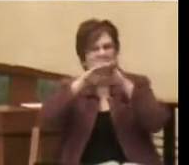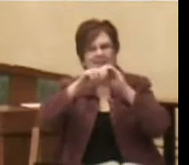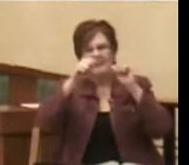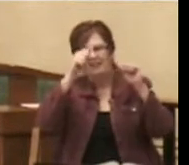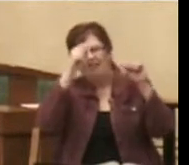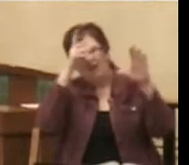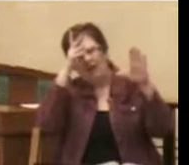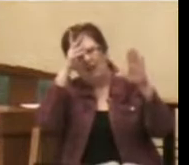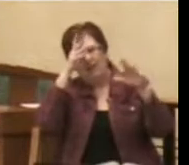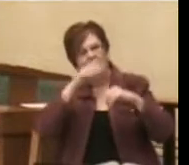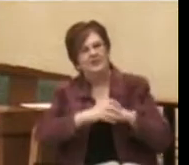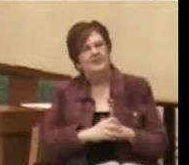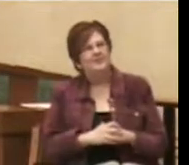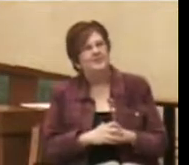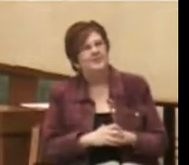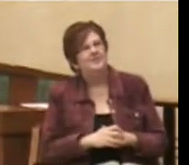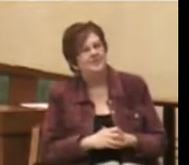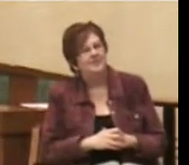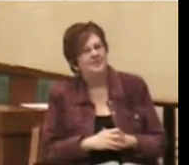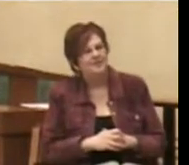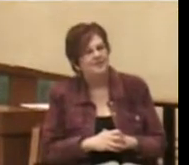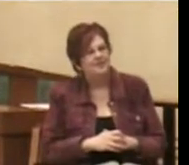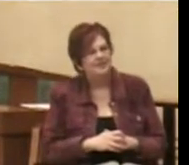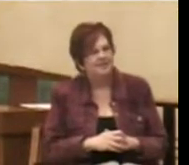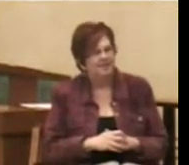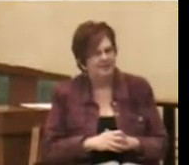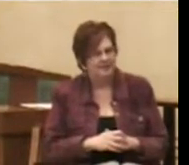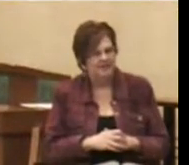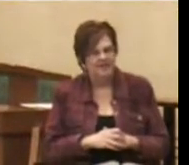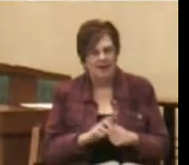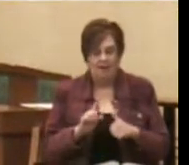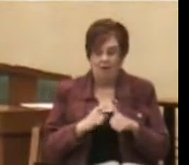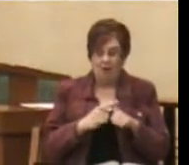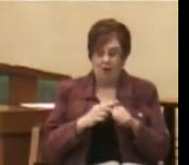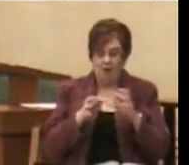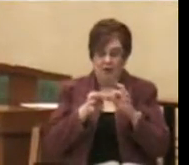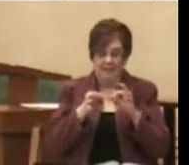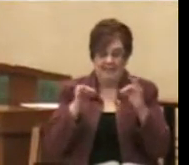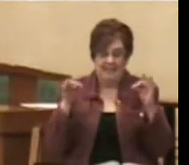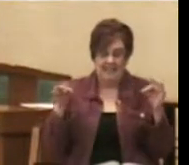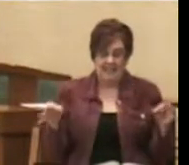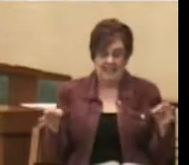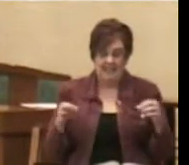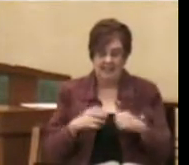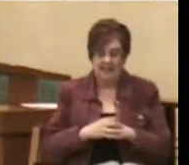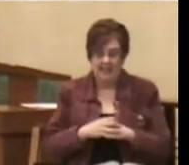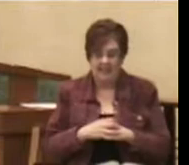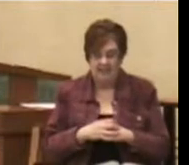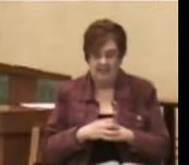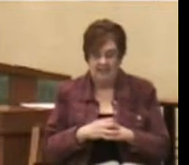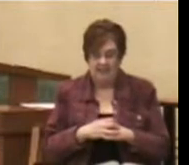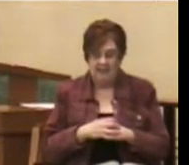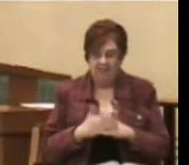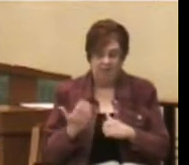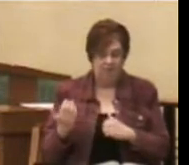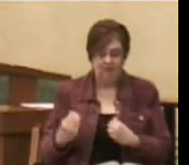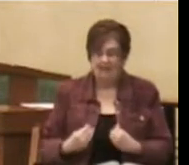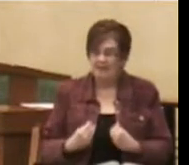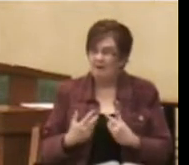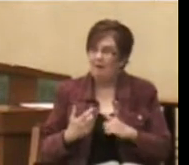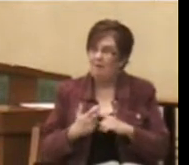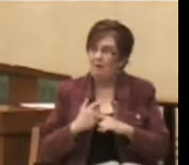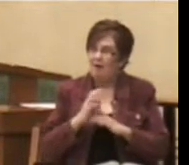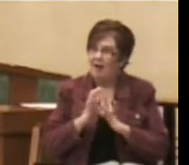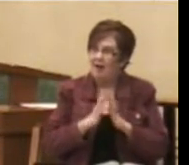Father. The first stanza of the song is inspired by our